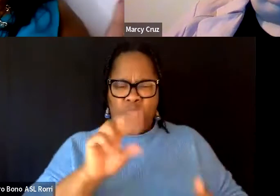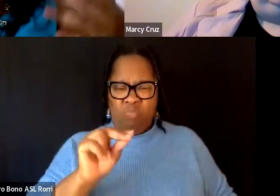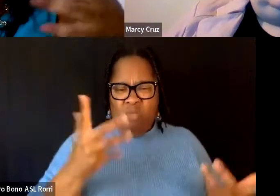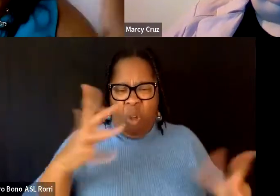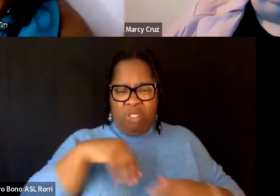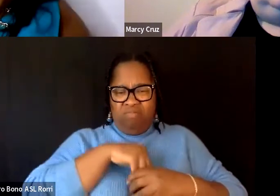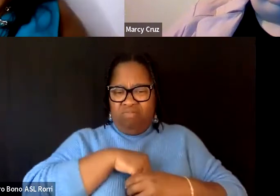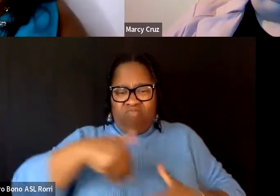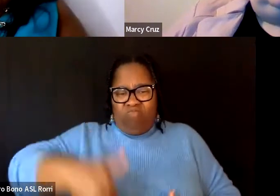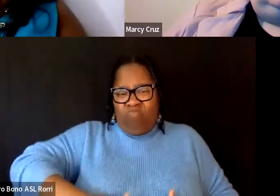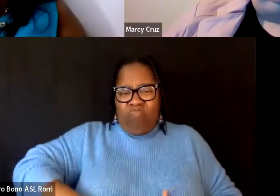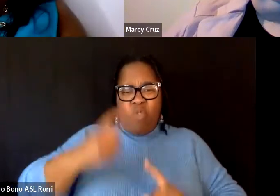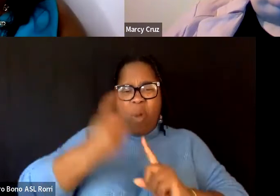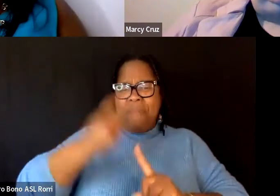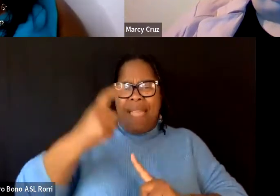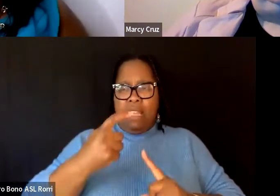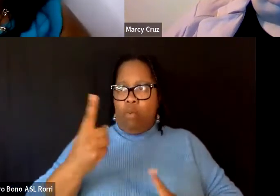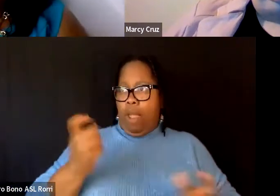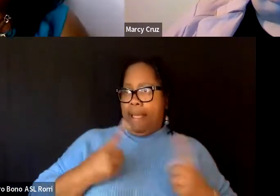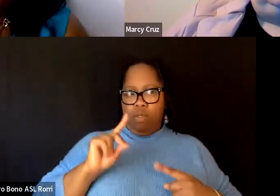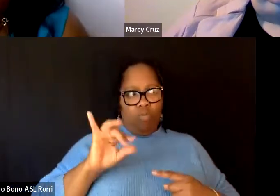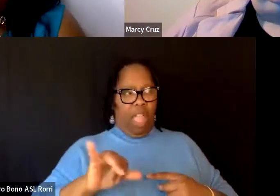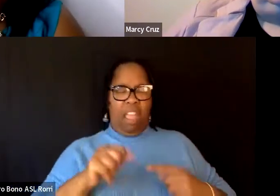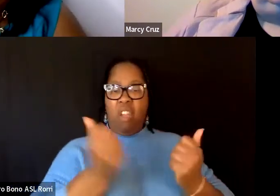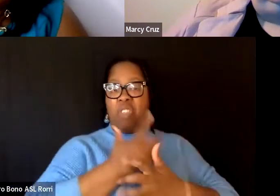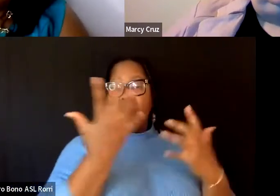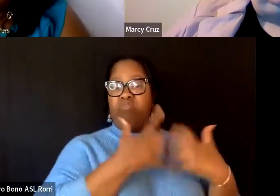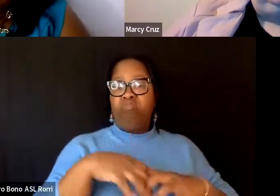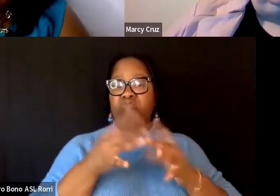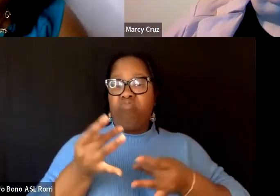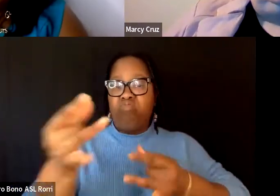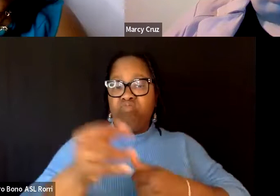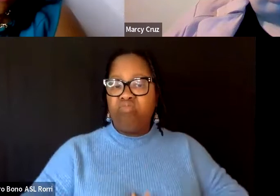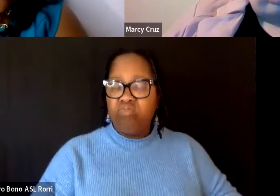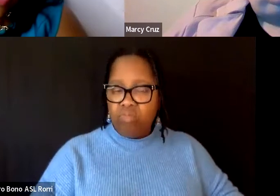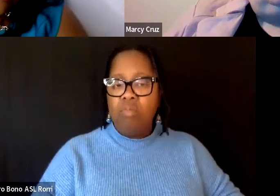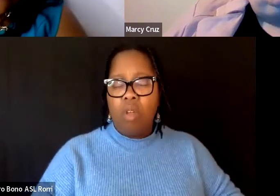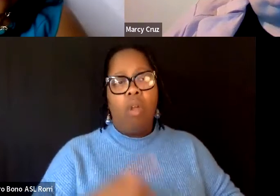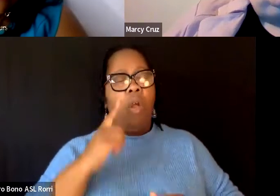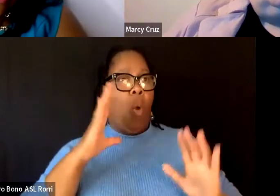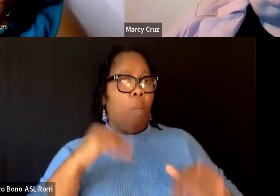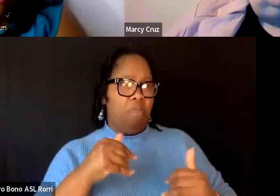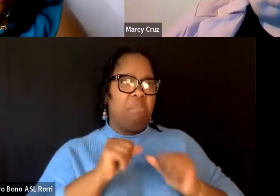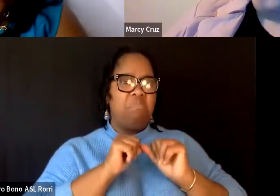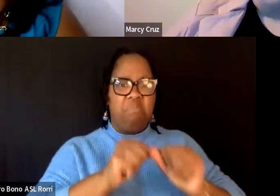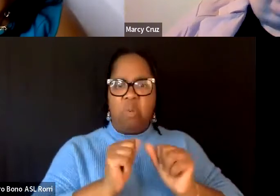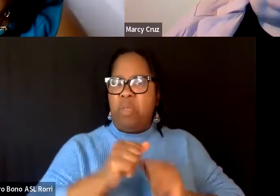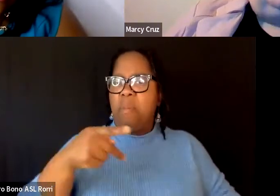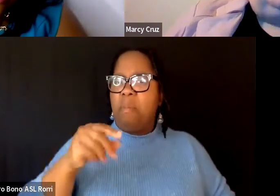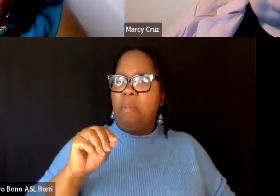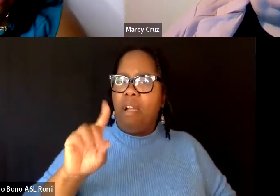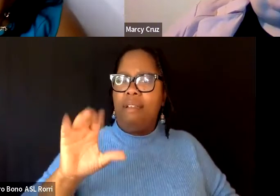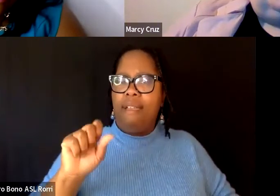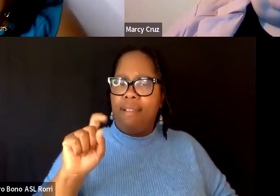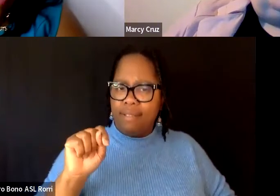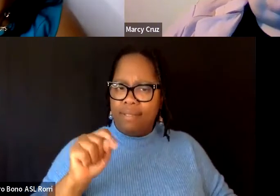things I know, it just all flows together. Hopefully I'll still be podcasting. And